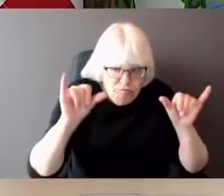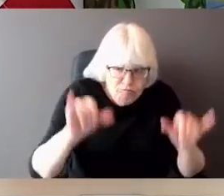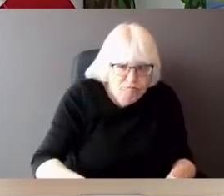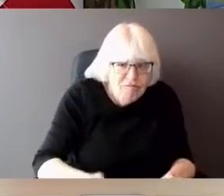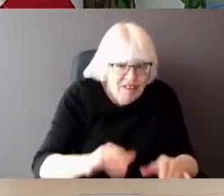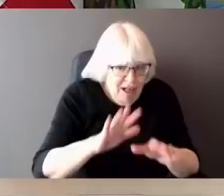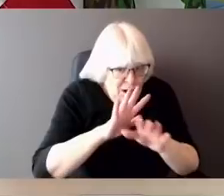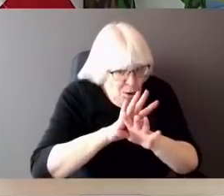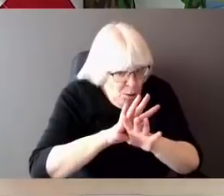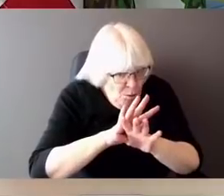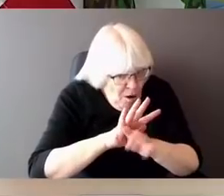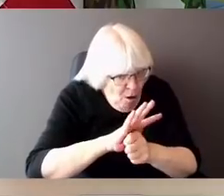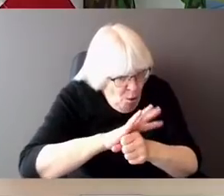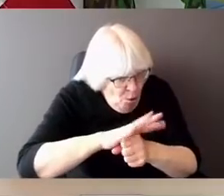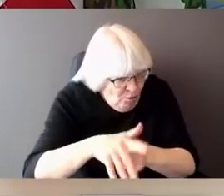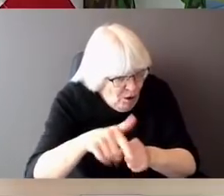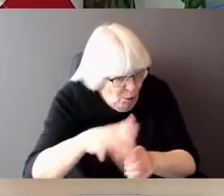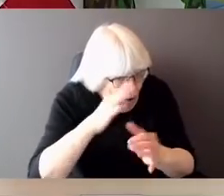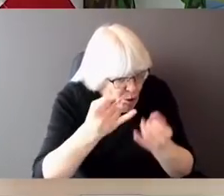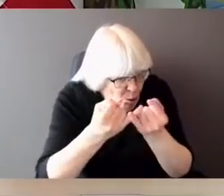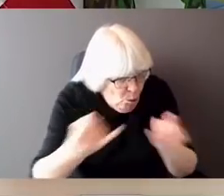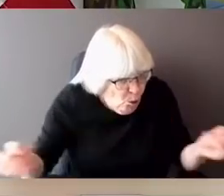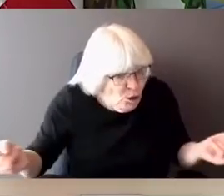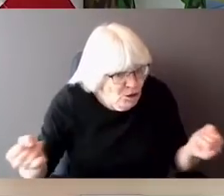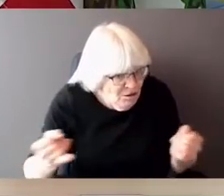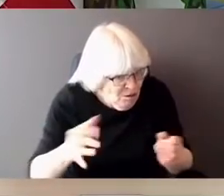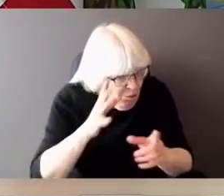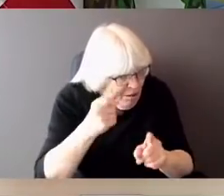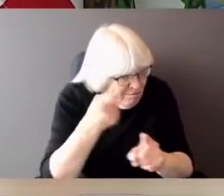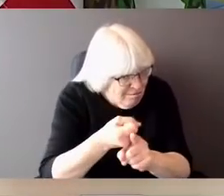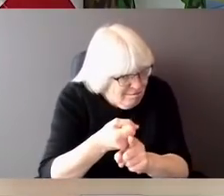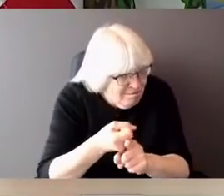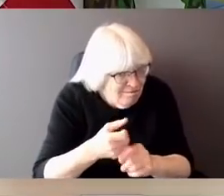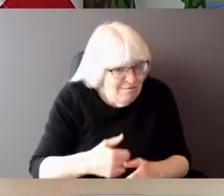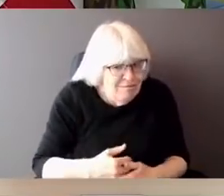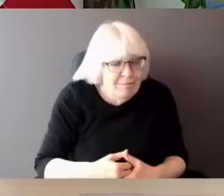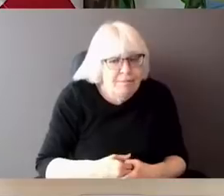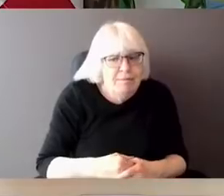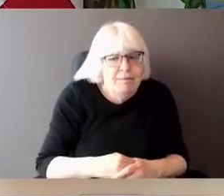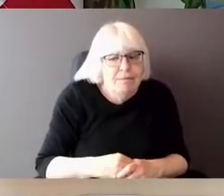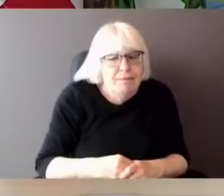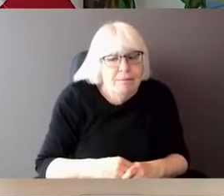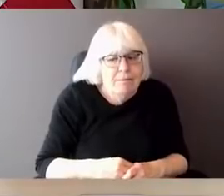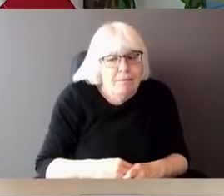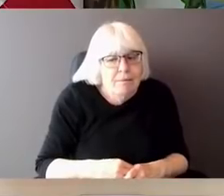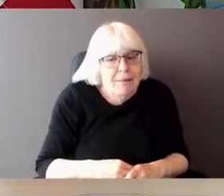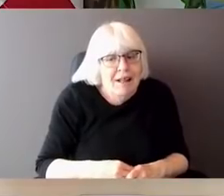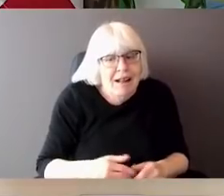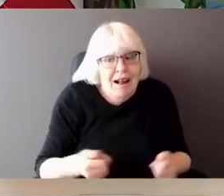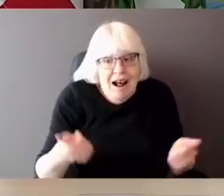So for those individuals of any age who are immunocompromised,